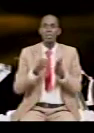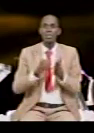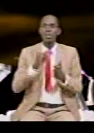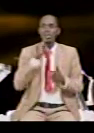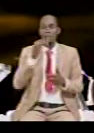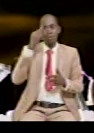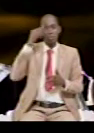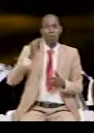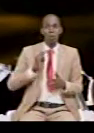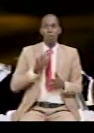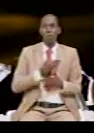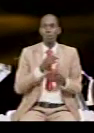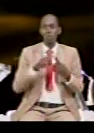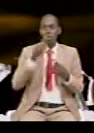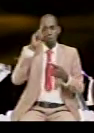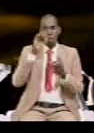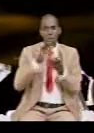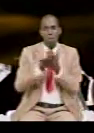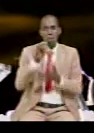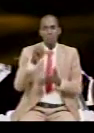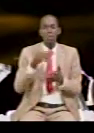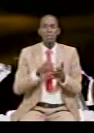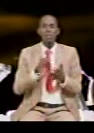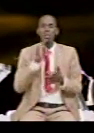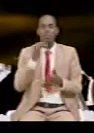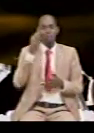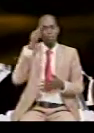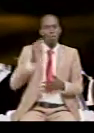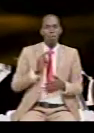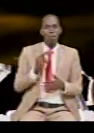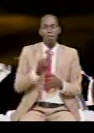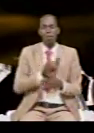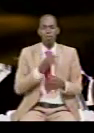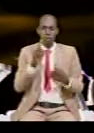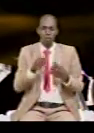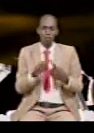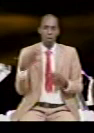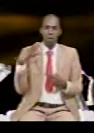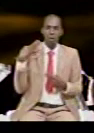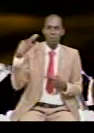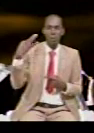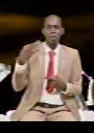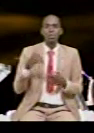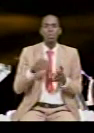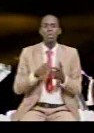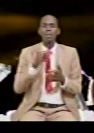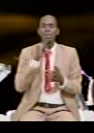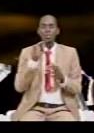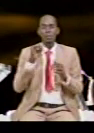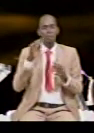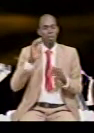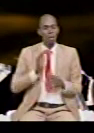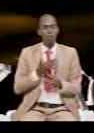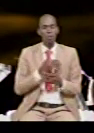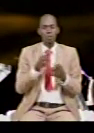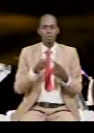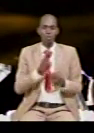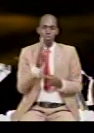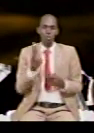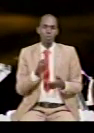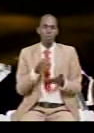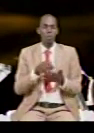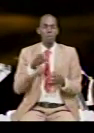believe. It is ours to appropriate. It is ours to bring into our lives. In John's Gospel,